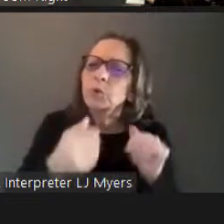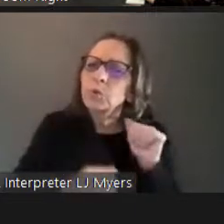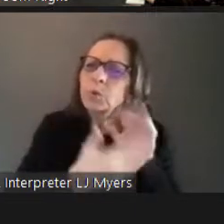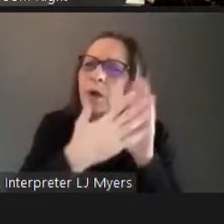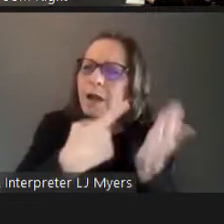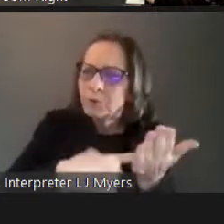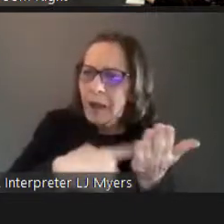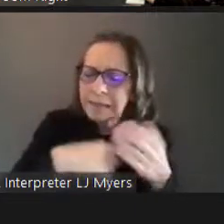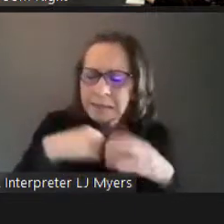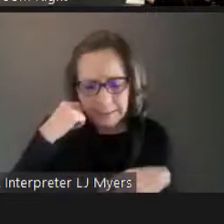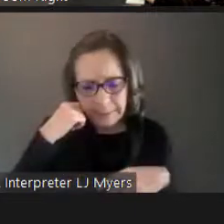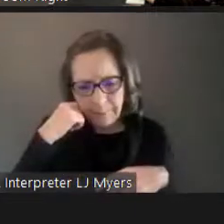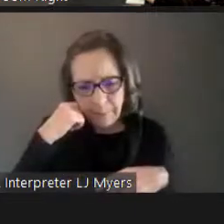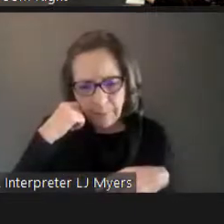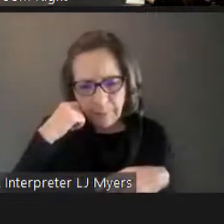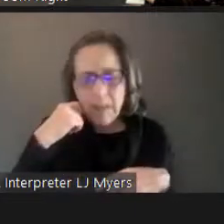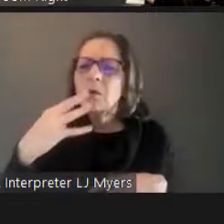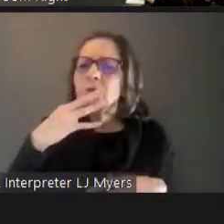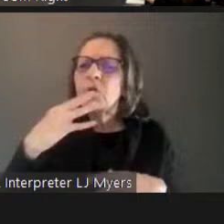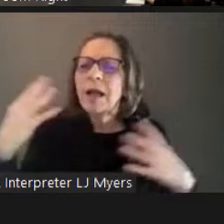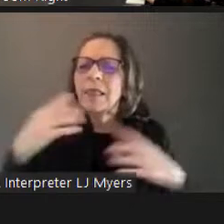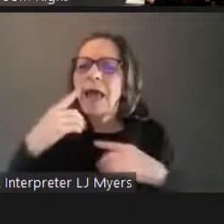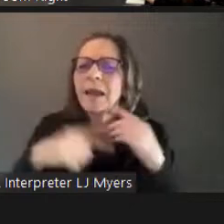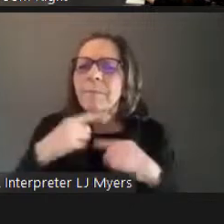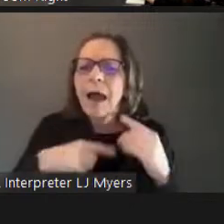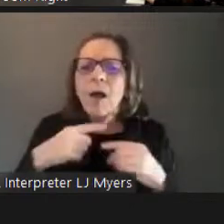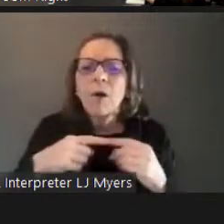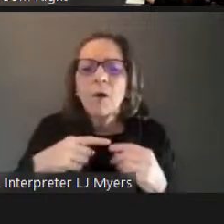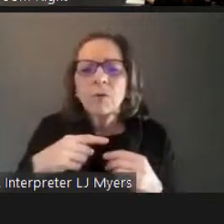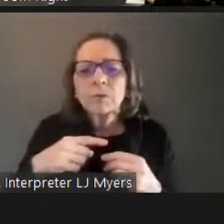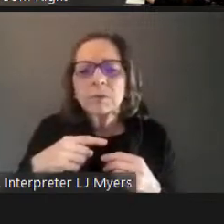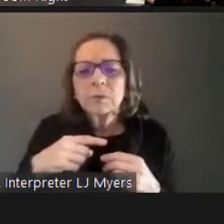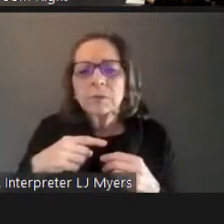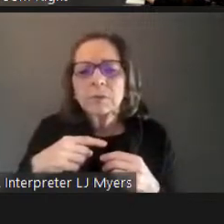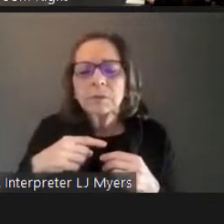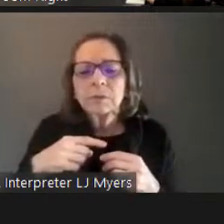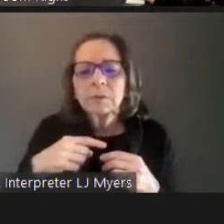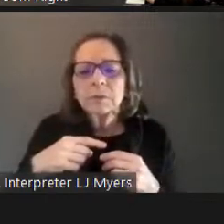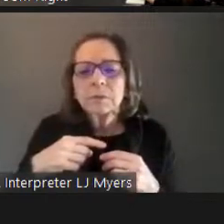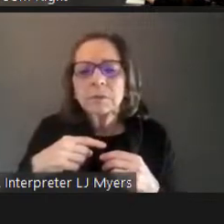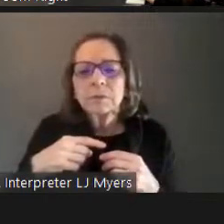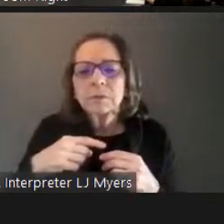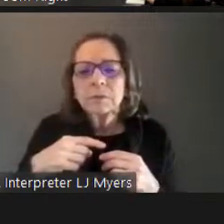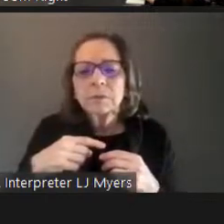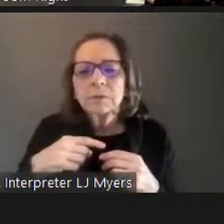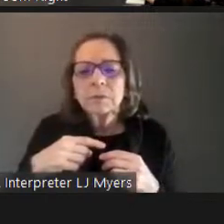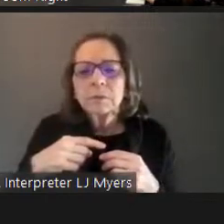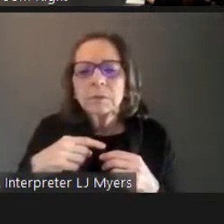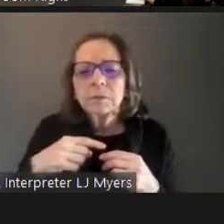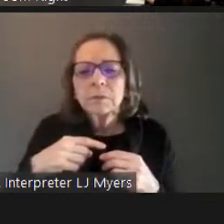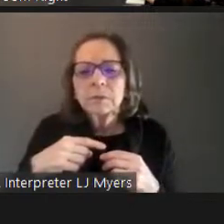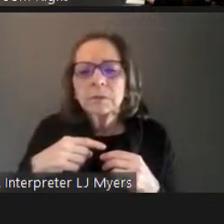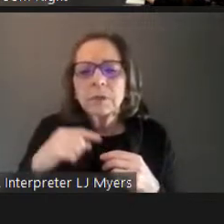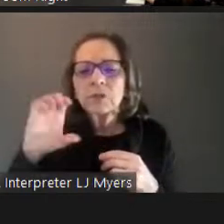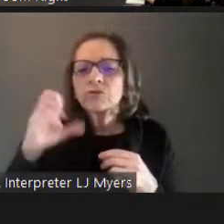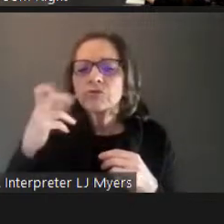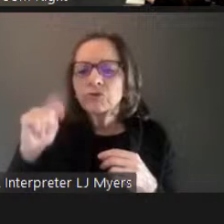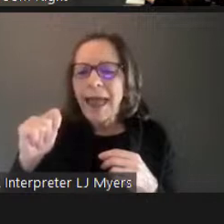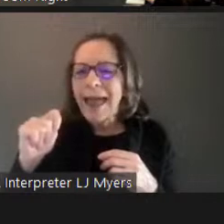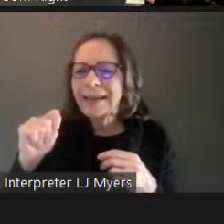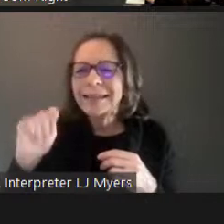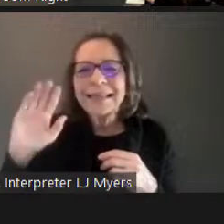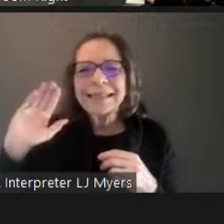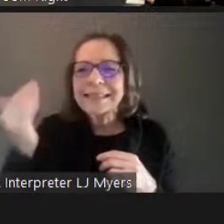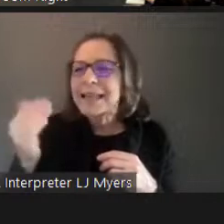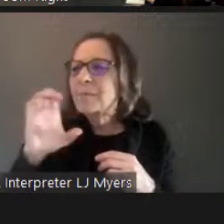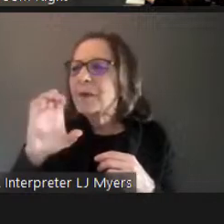be, I know we talked a lot about the chatbot, and from what I saw, that was pretty widely criticized because it seems the